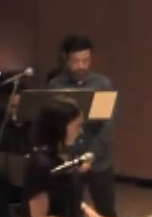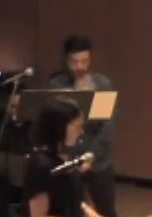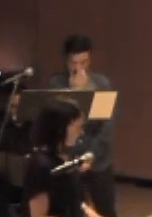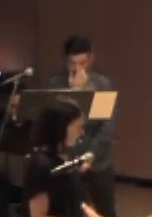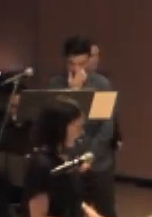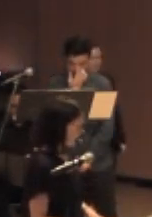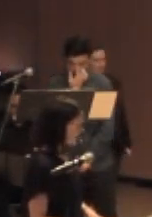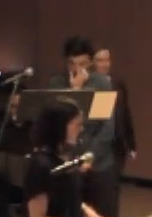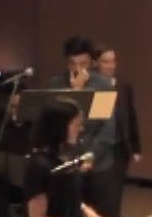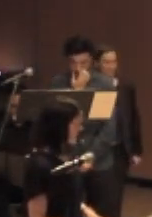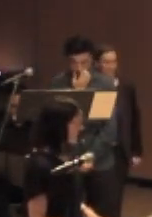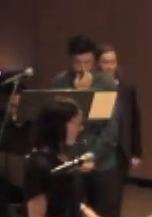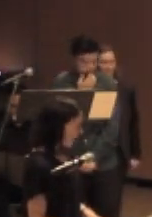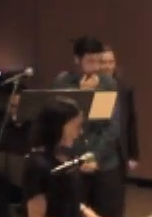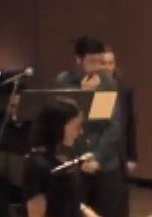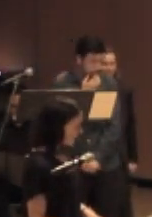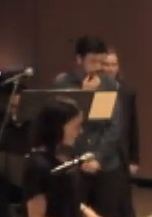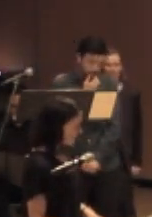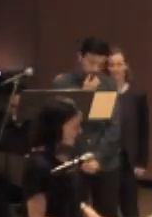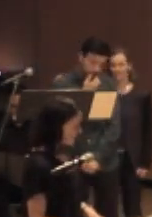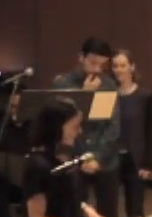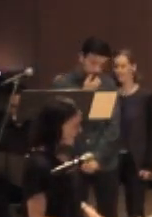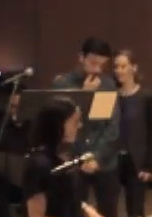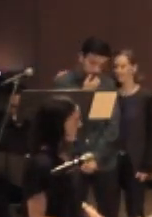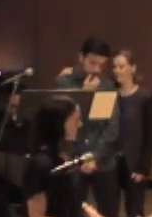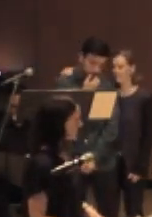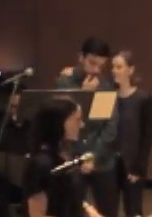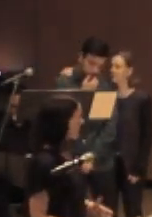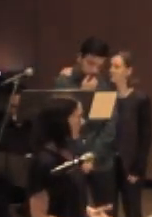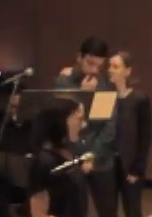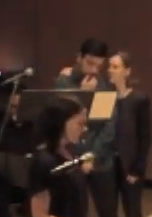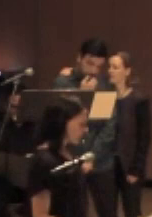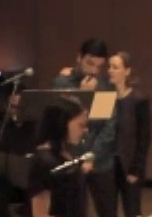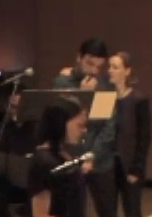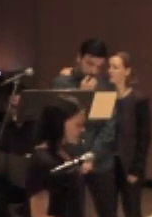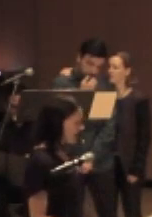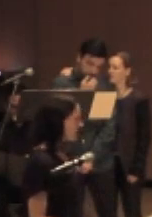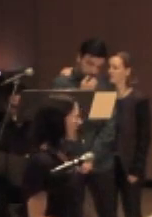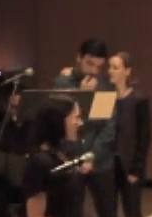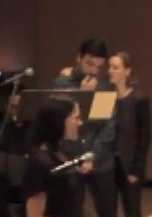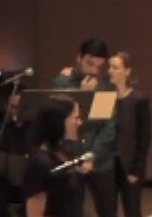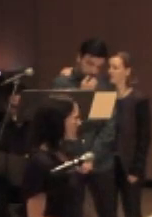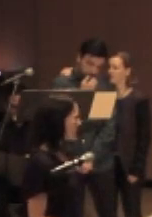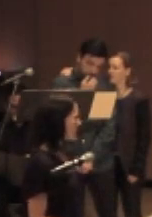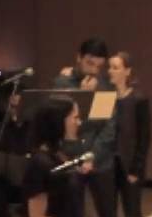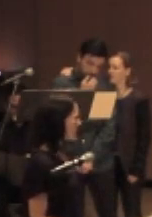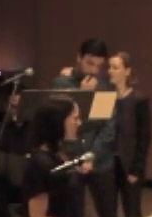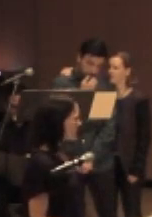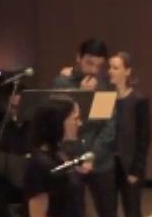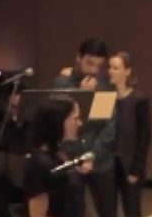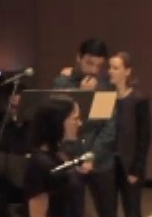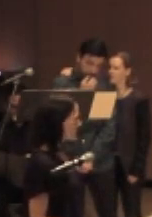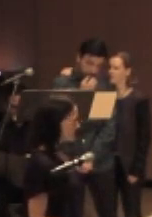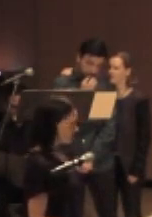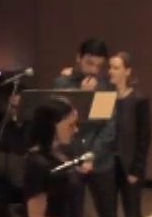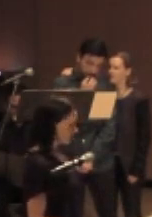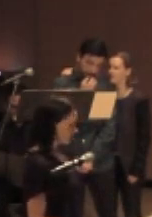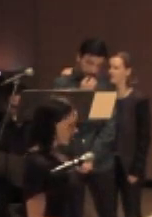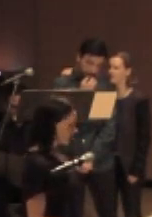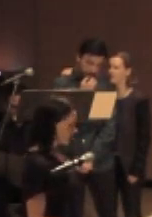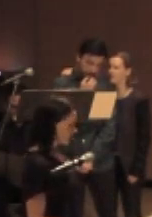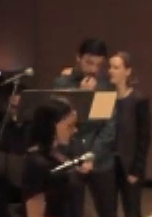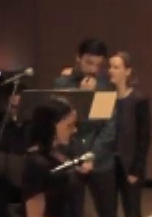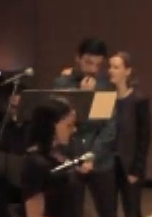briefly yeah just to say hi yeah I don't have much time I have to go right away do have to